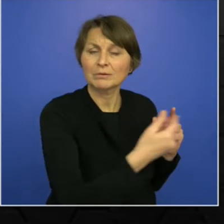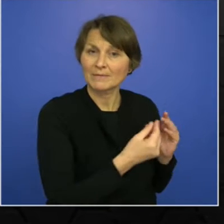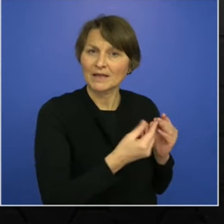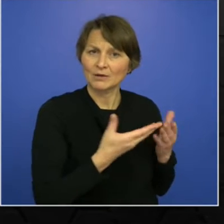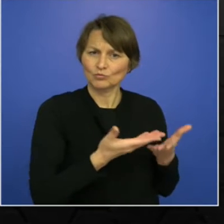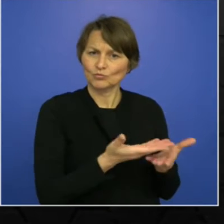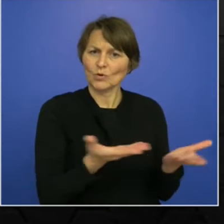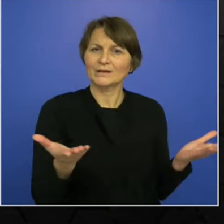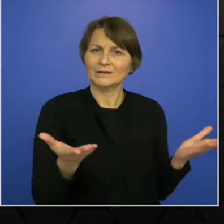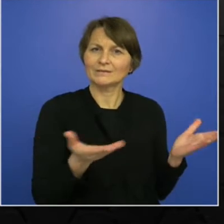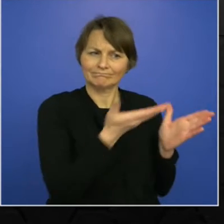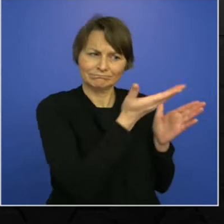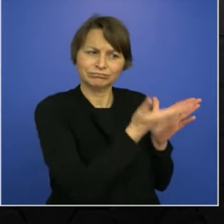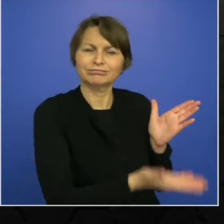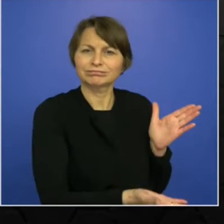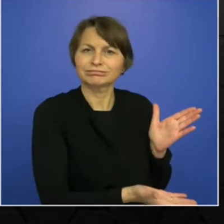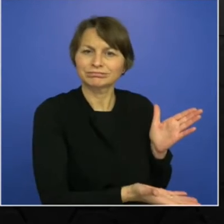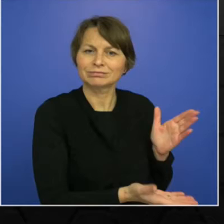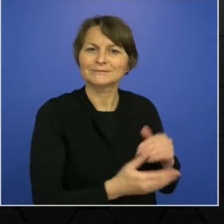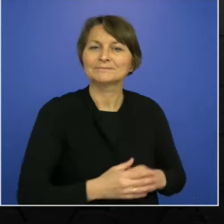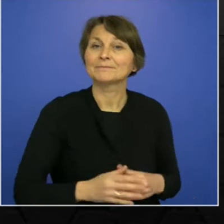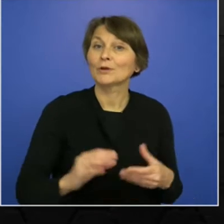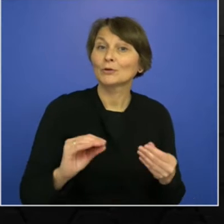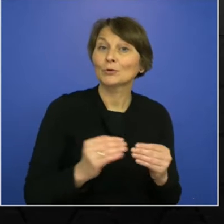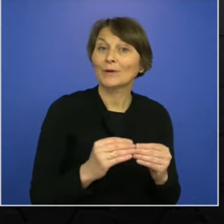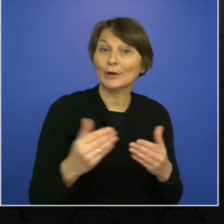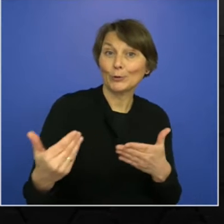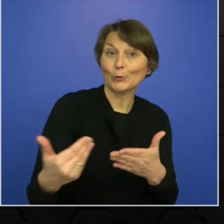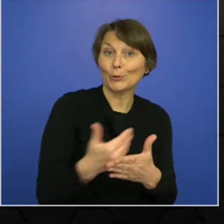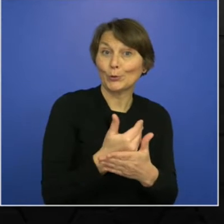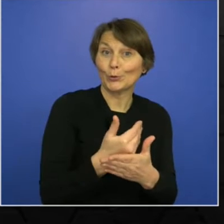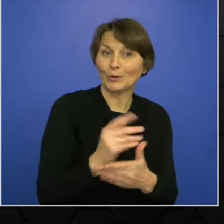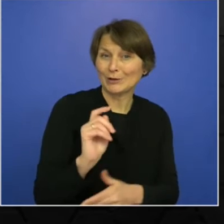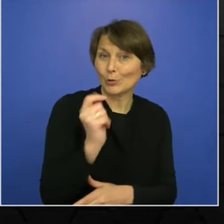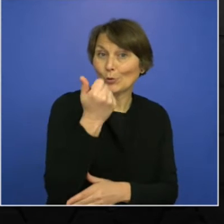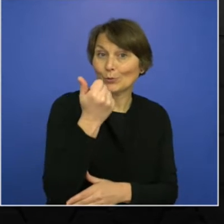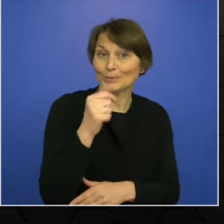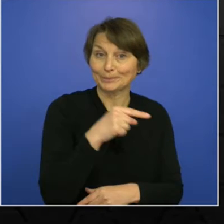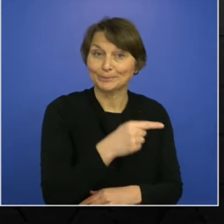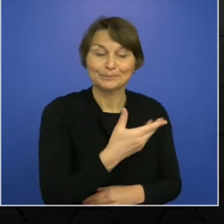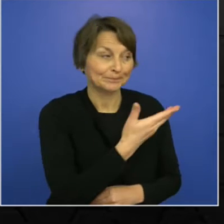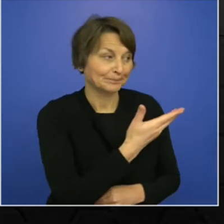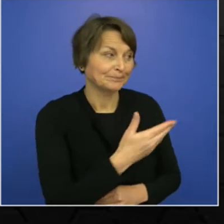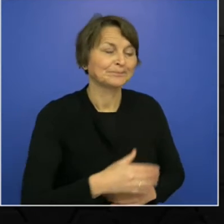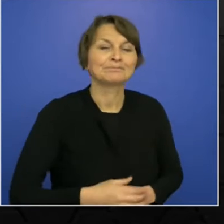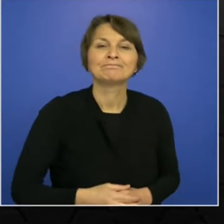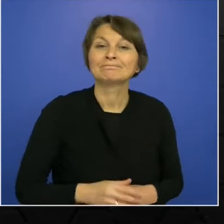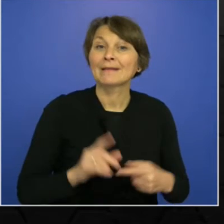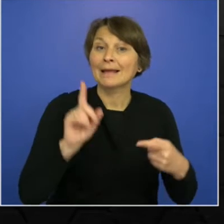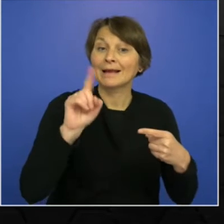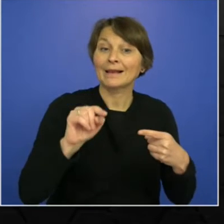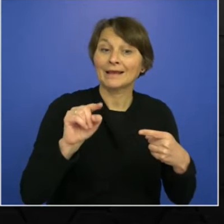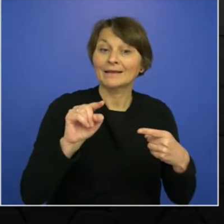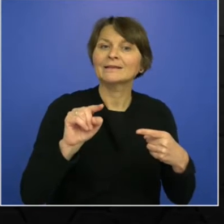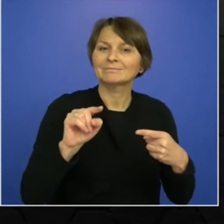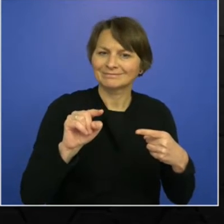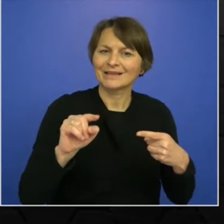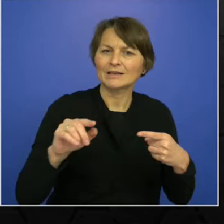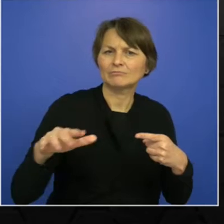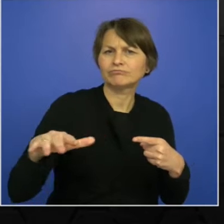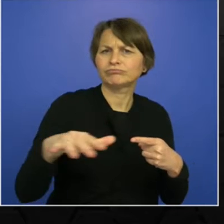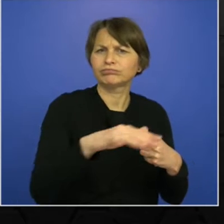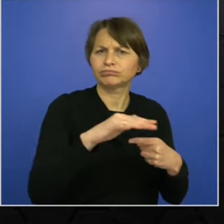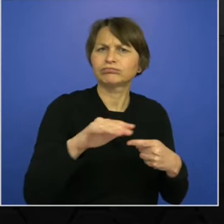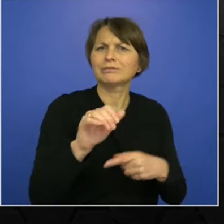I can create new. So I click on new, and I will create a new resource about the Azure